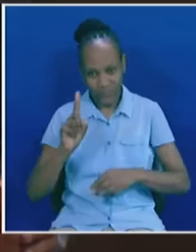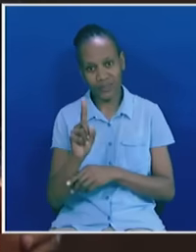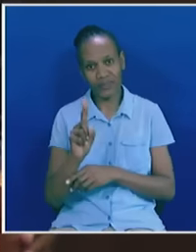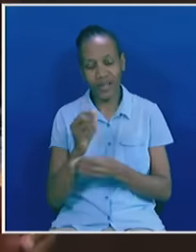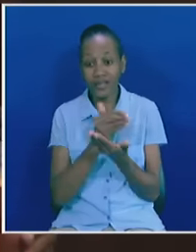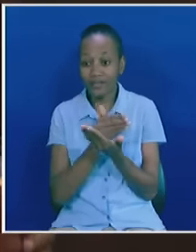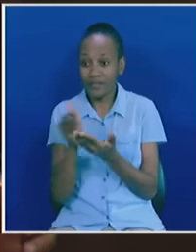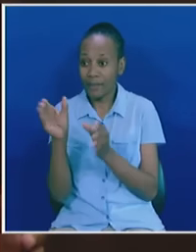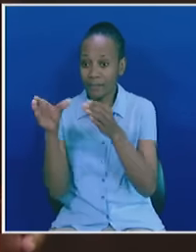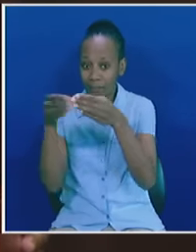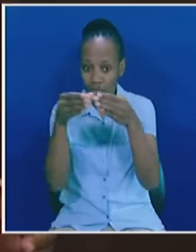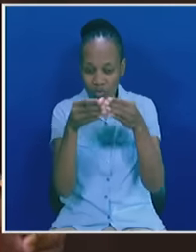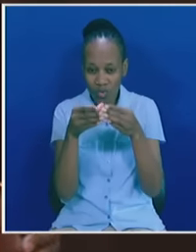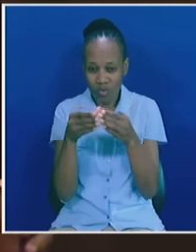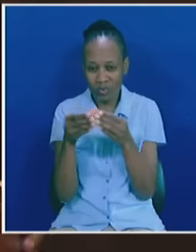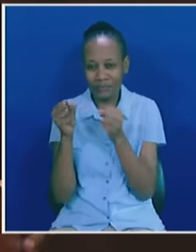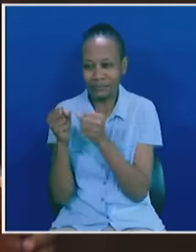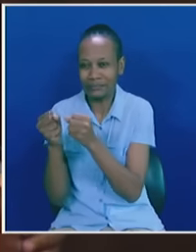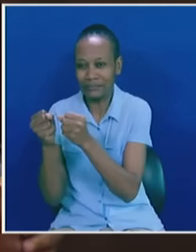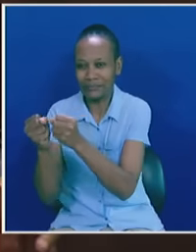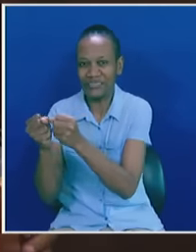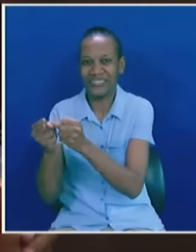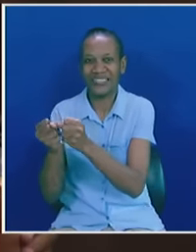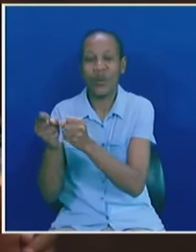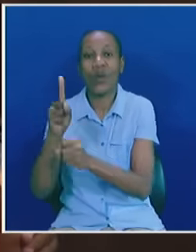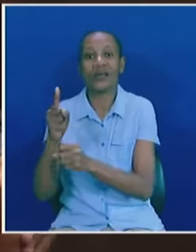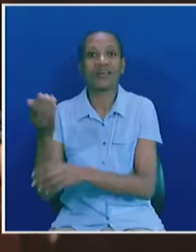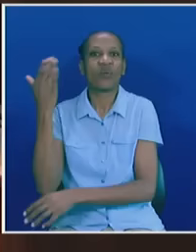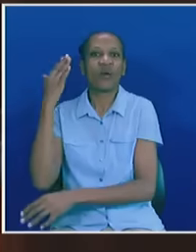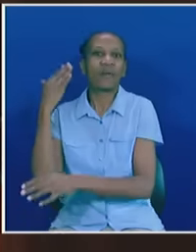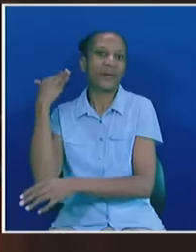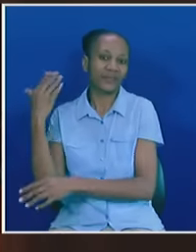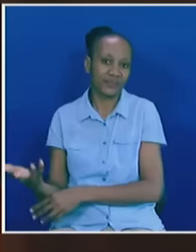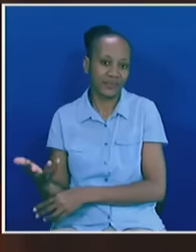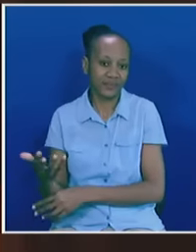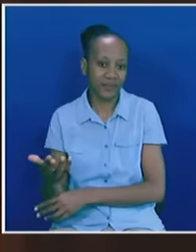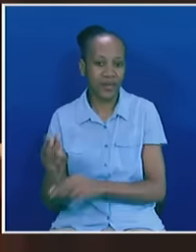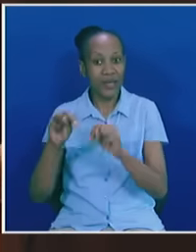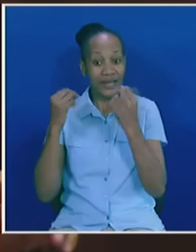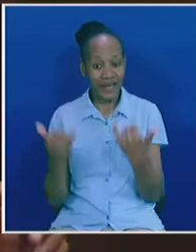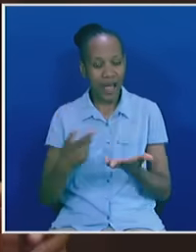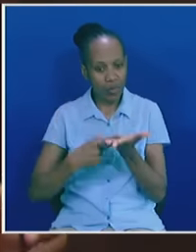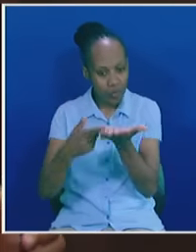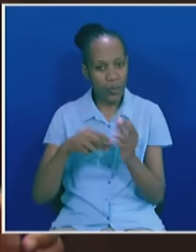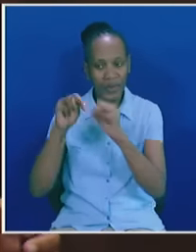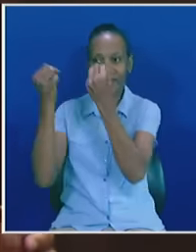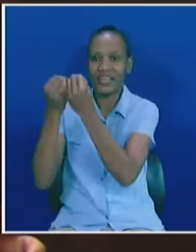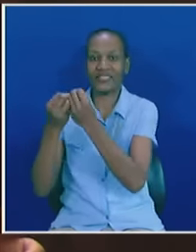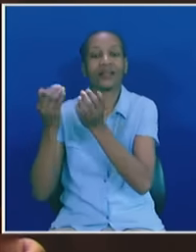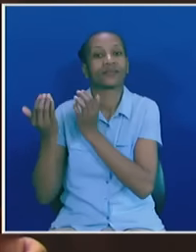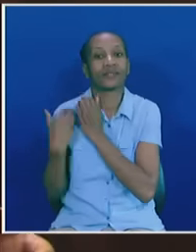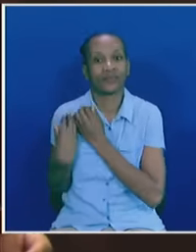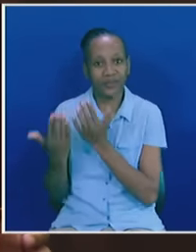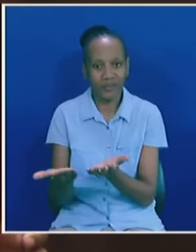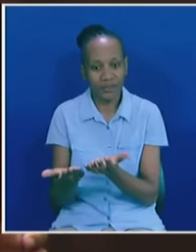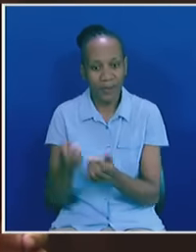amongst us who are still holding on to the DA past when we discuss matters of national security. We must be